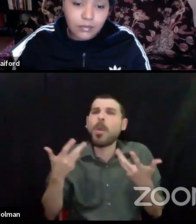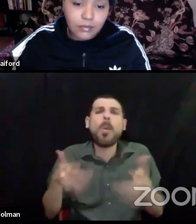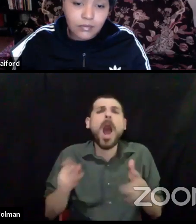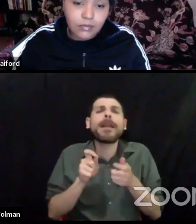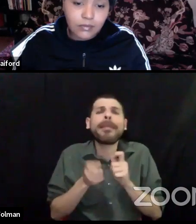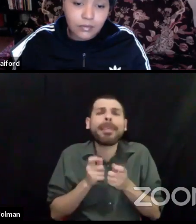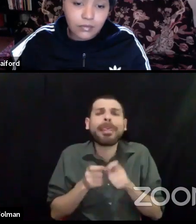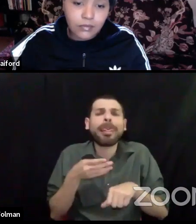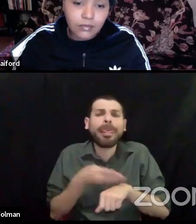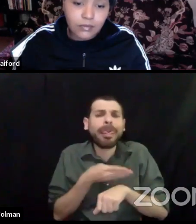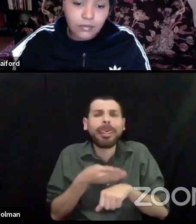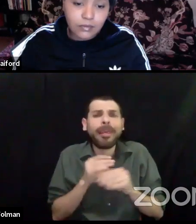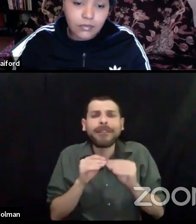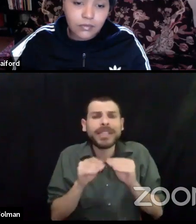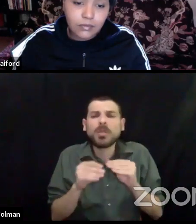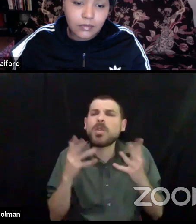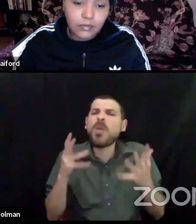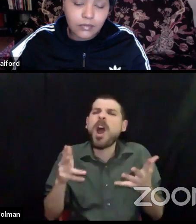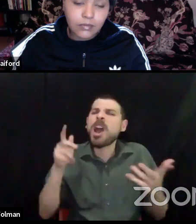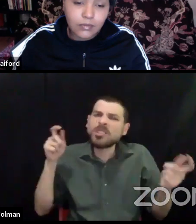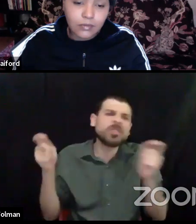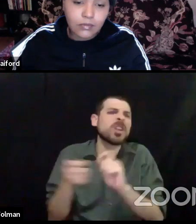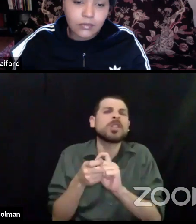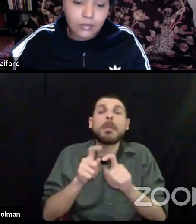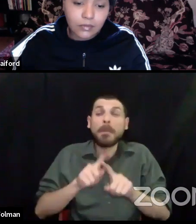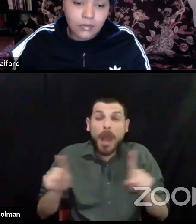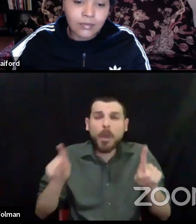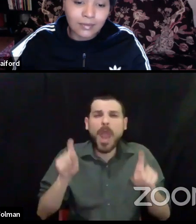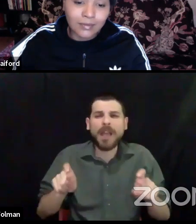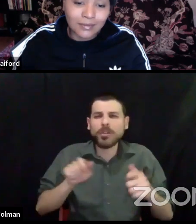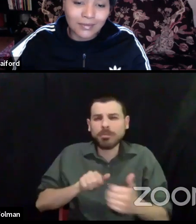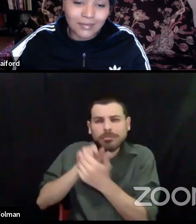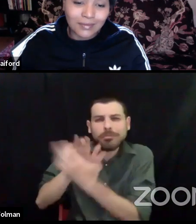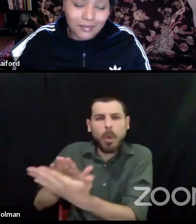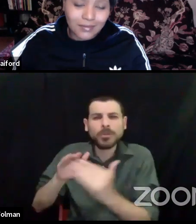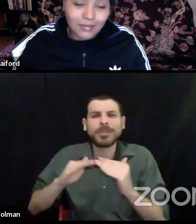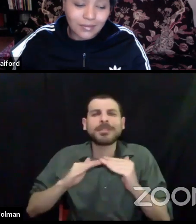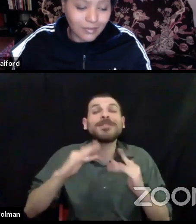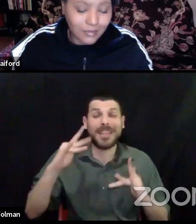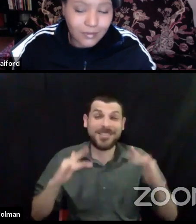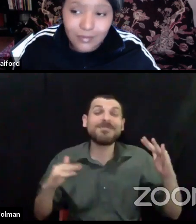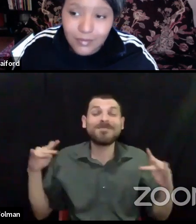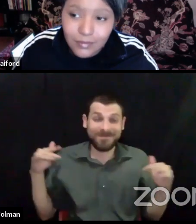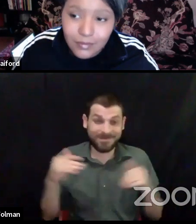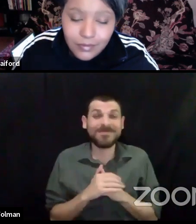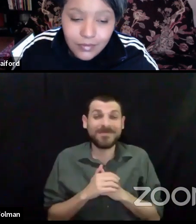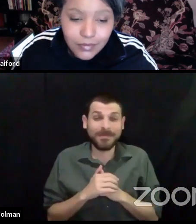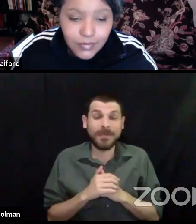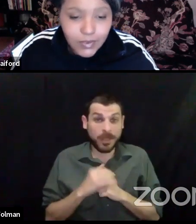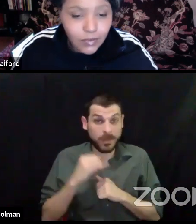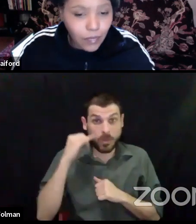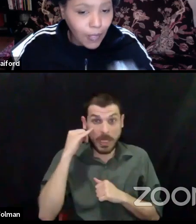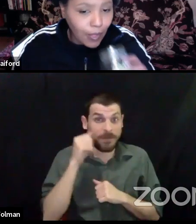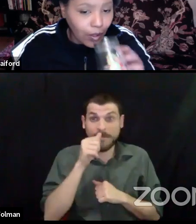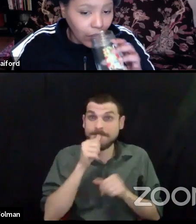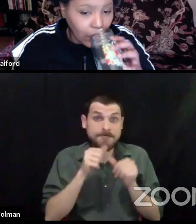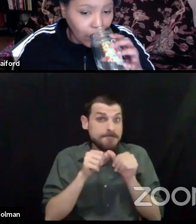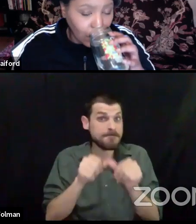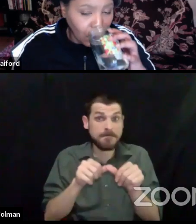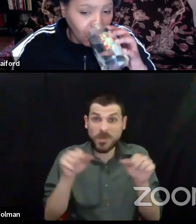understand there's got to be a diversity of tactics, right? So if you have the wherewithal and the commitment to get in